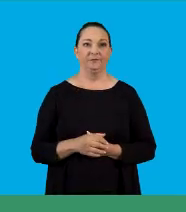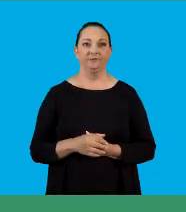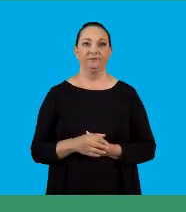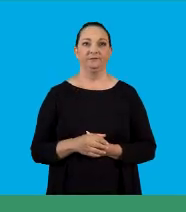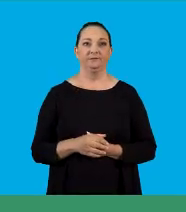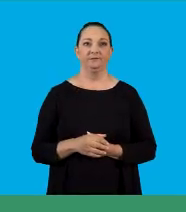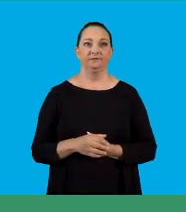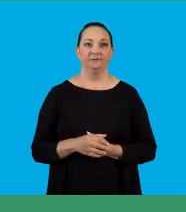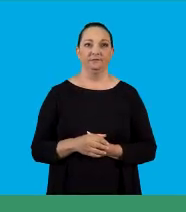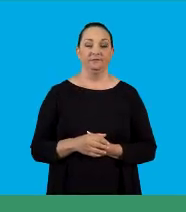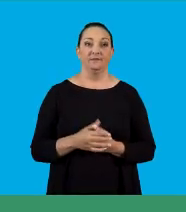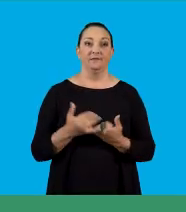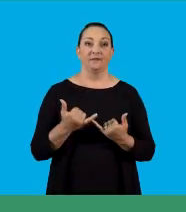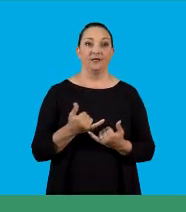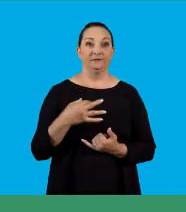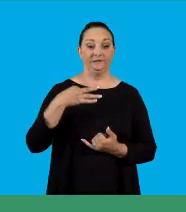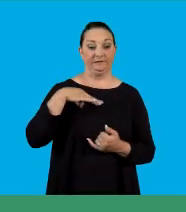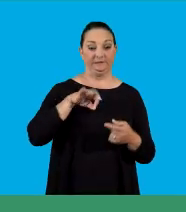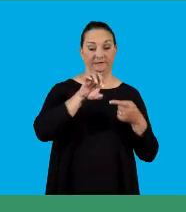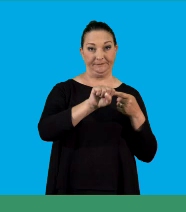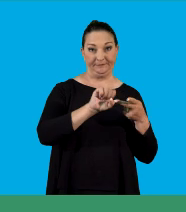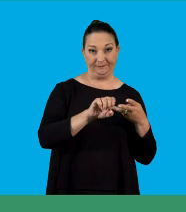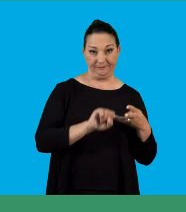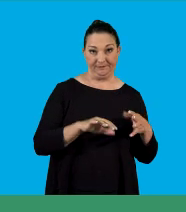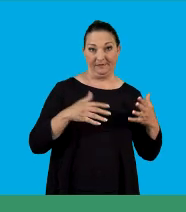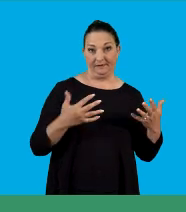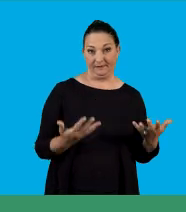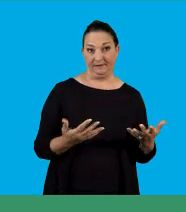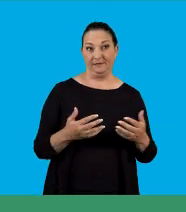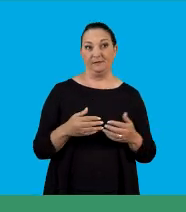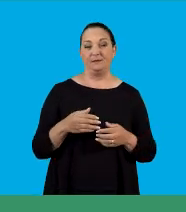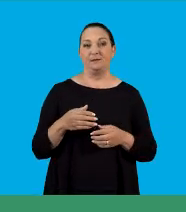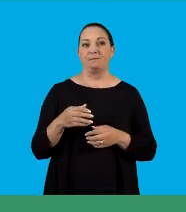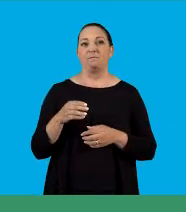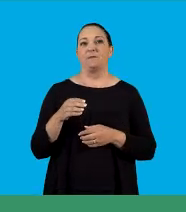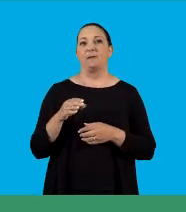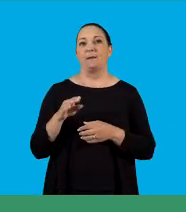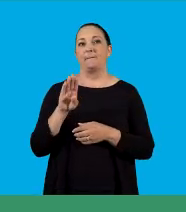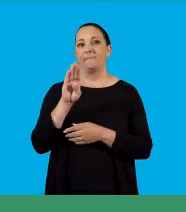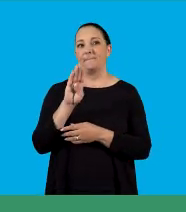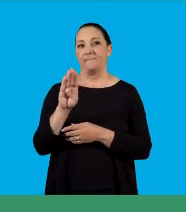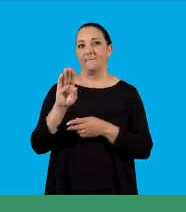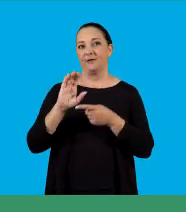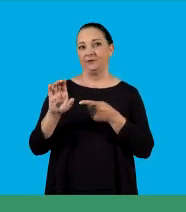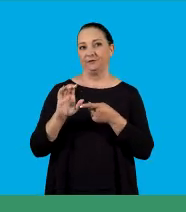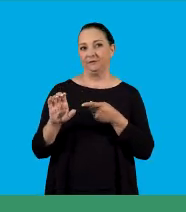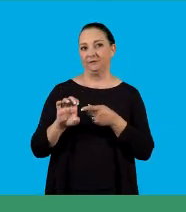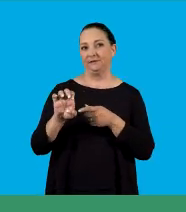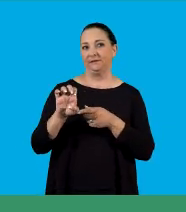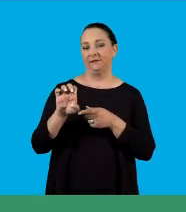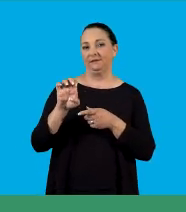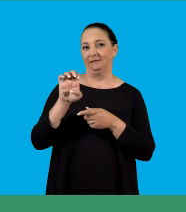here, explain the link between salary determination and the basic conditions of